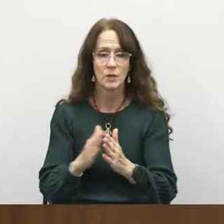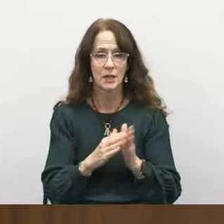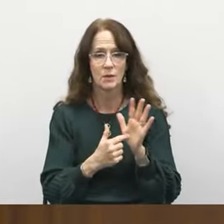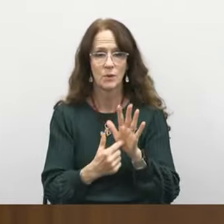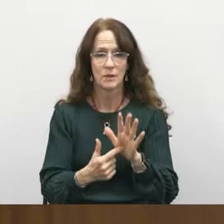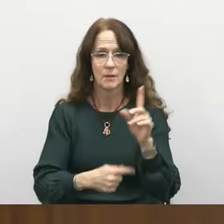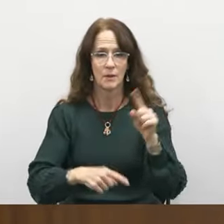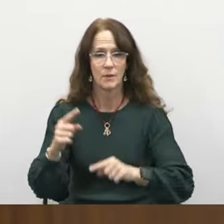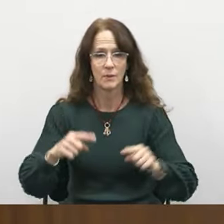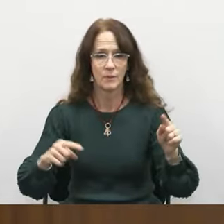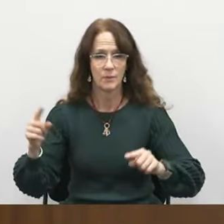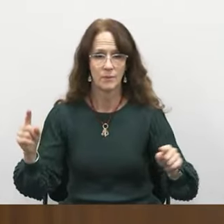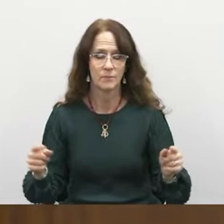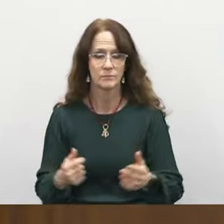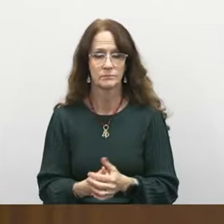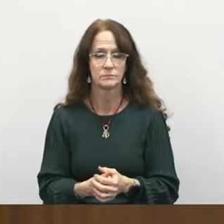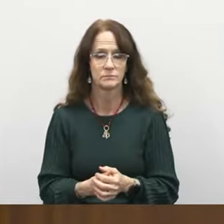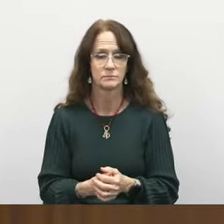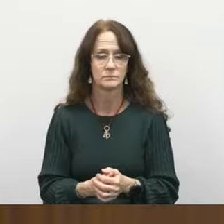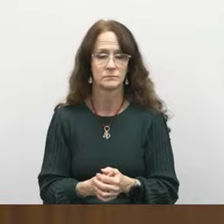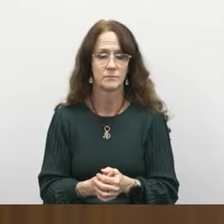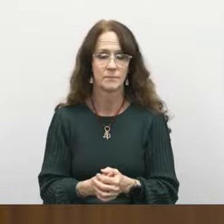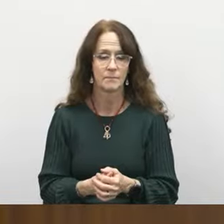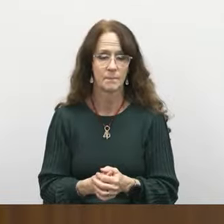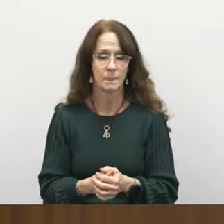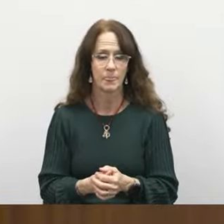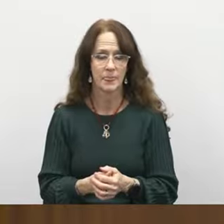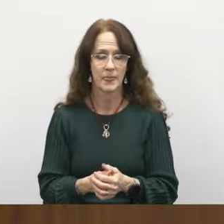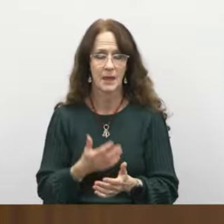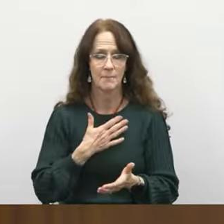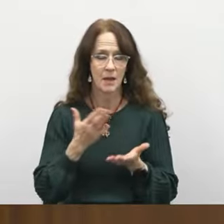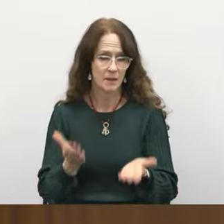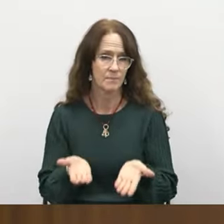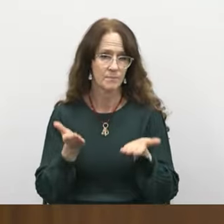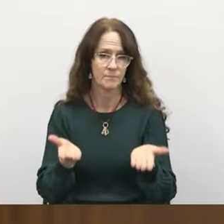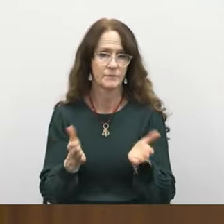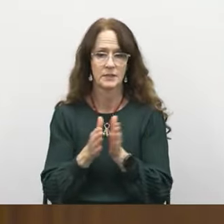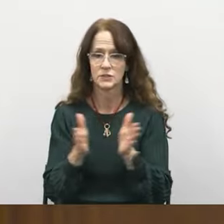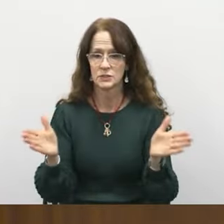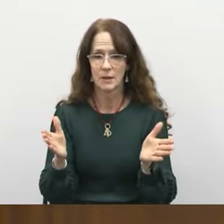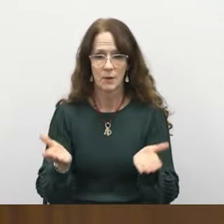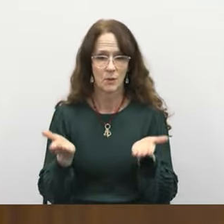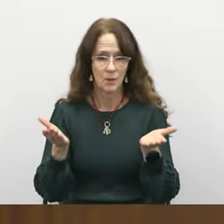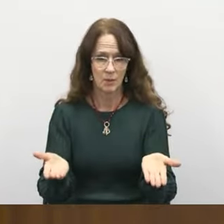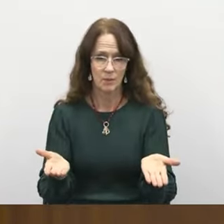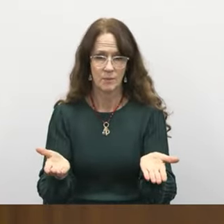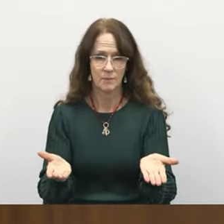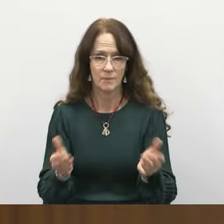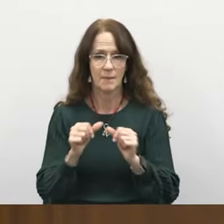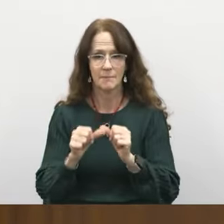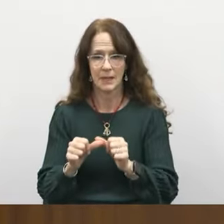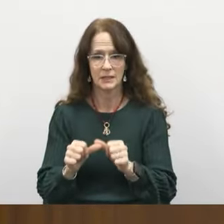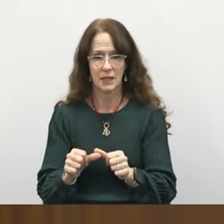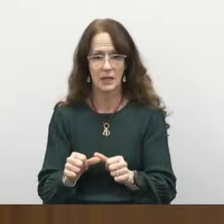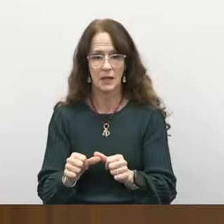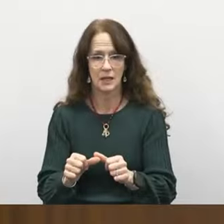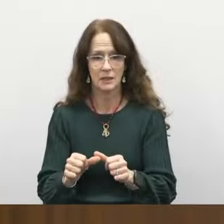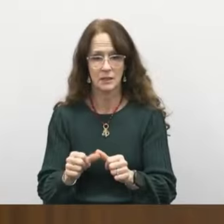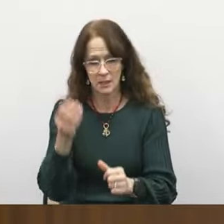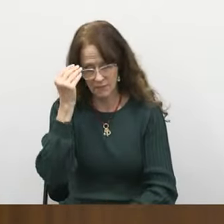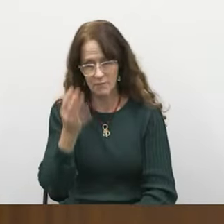representing are also very diverse. My suggestions were general suggestions, again, that would maintain the